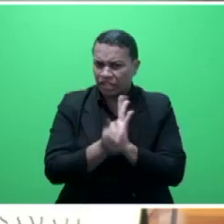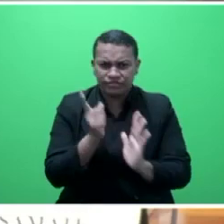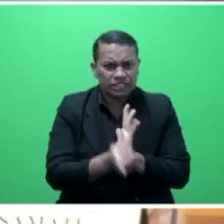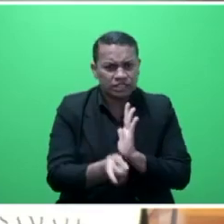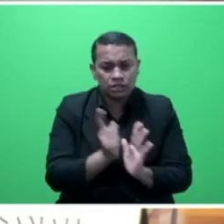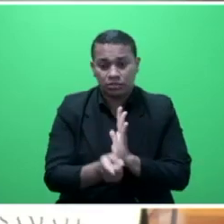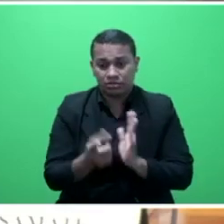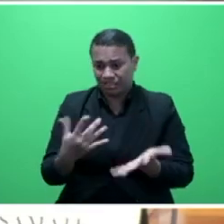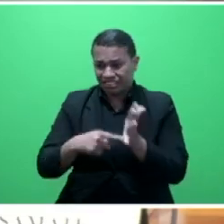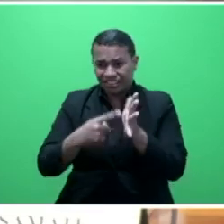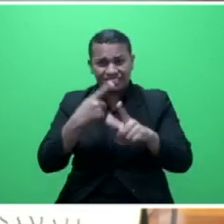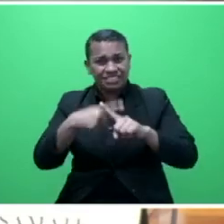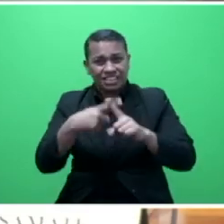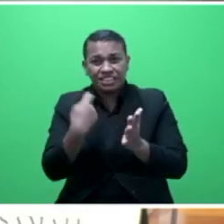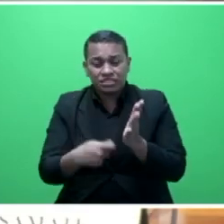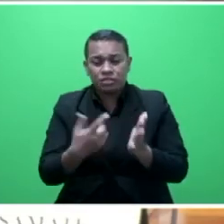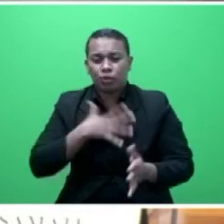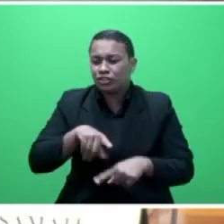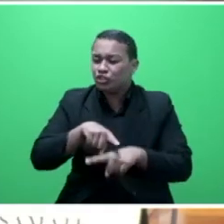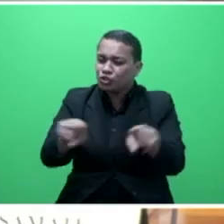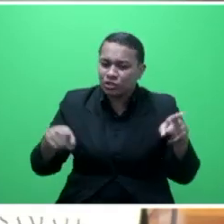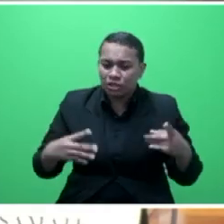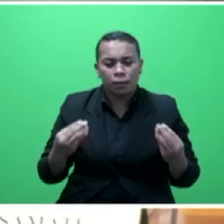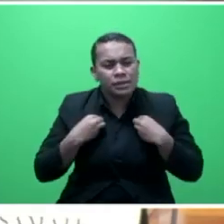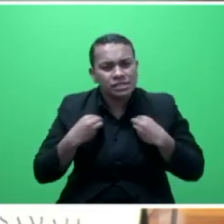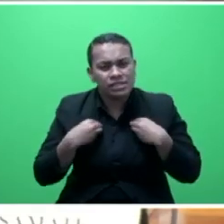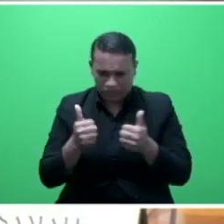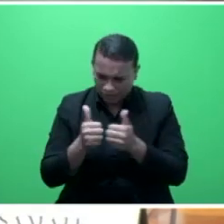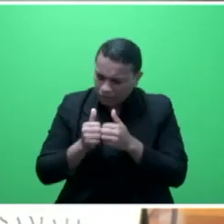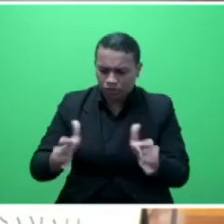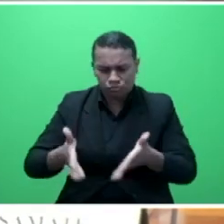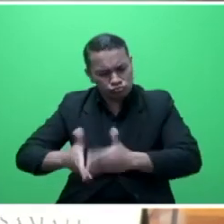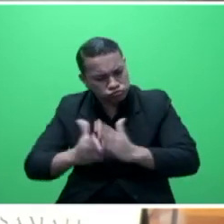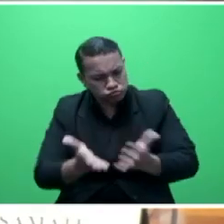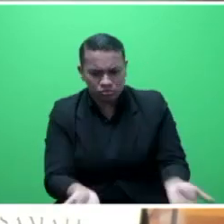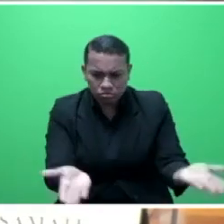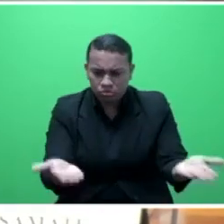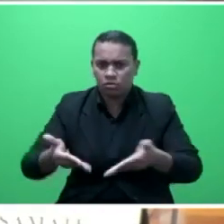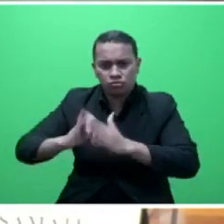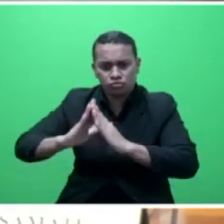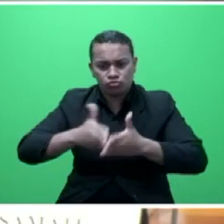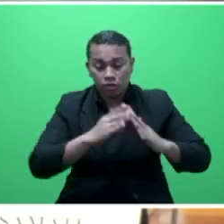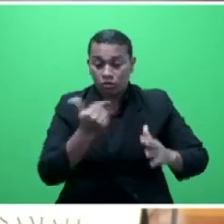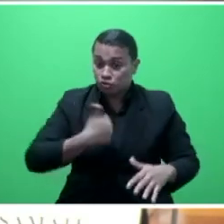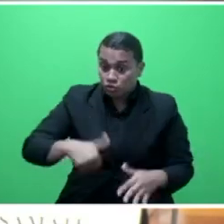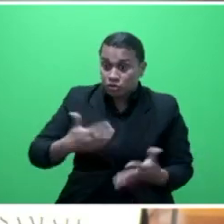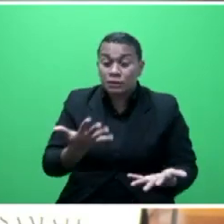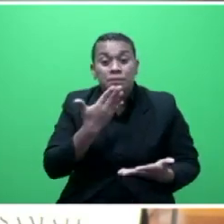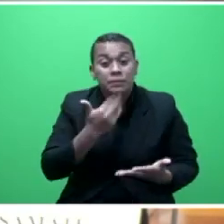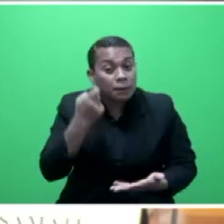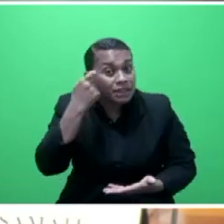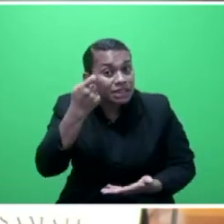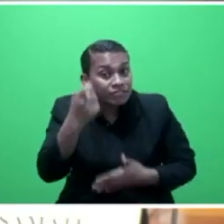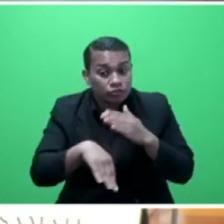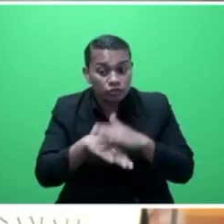act fast to take advantage. But first, Mr. Speaker, sir, make sure you read up carefully on what is actually